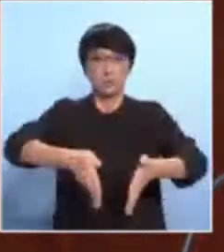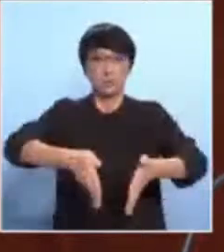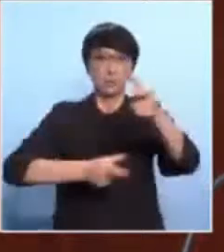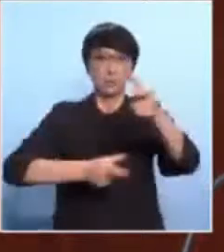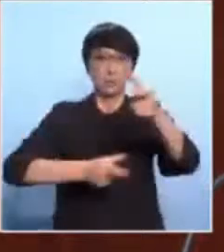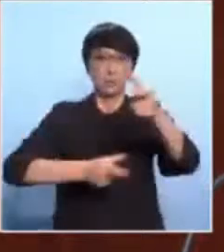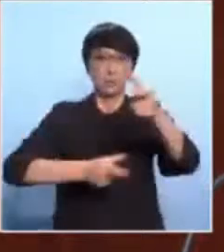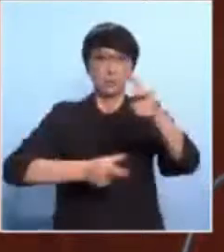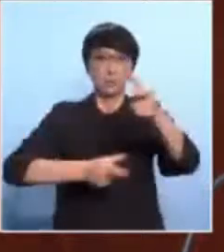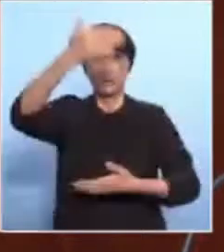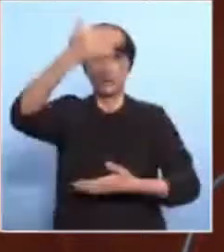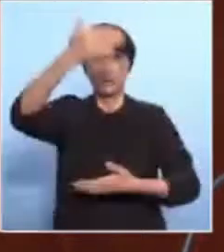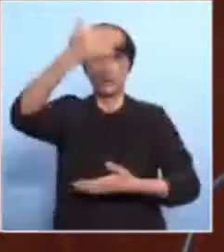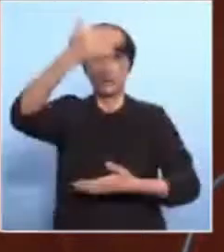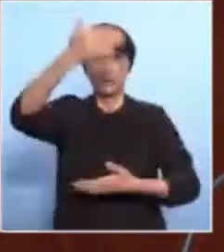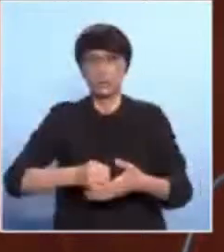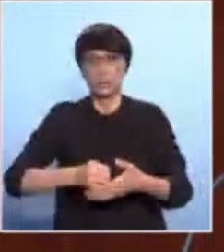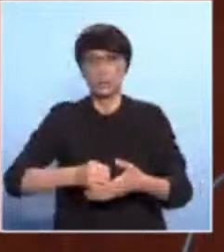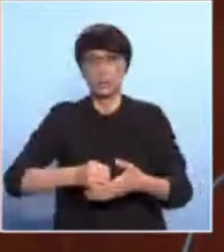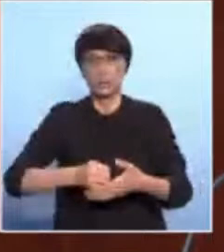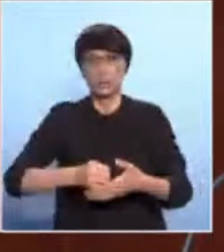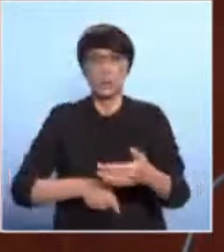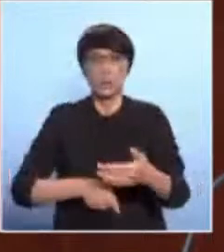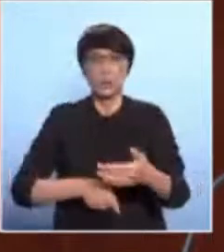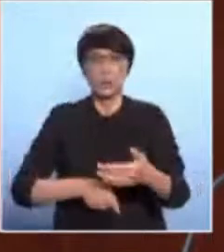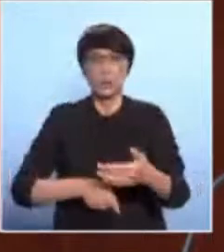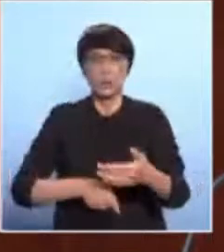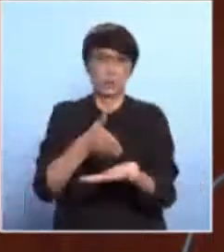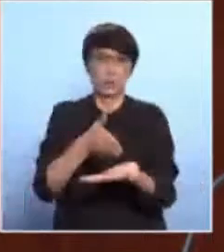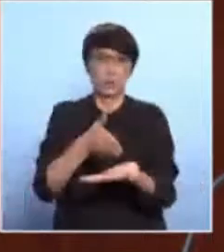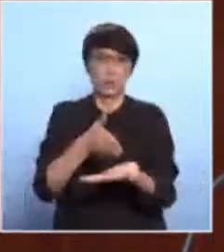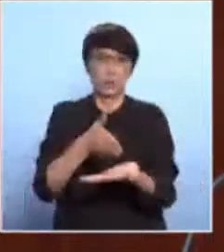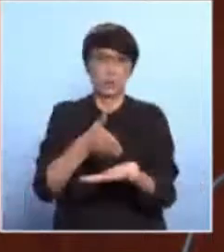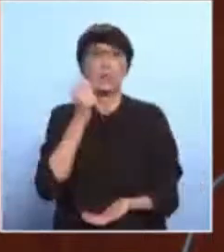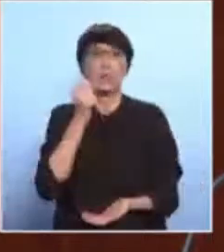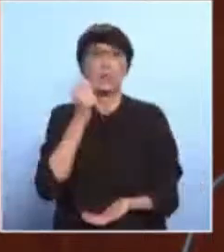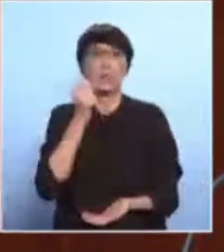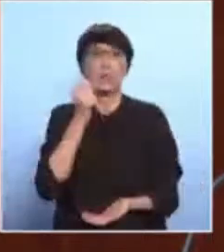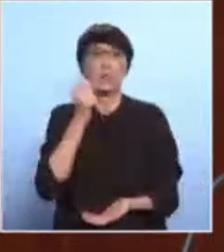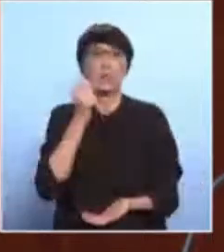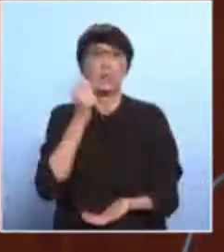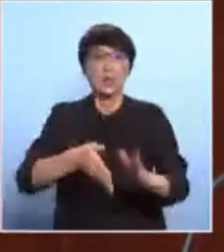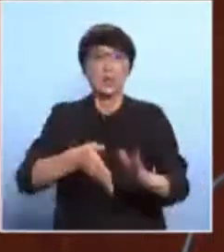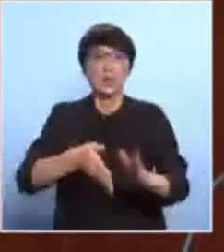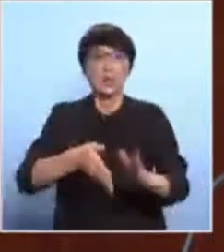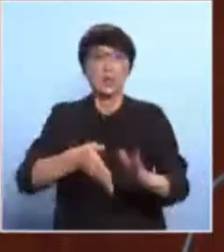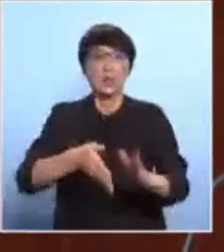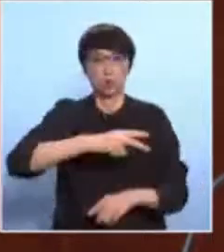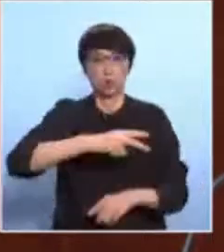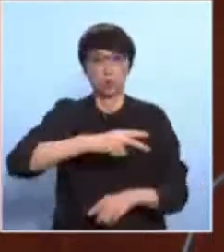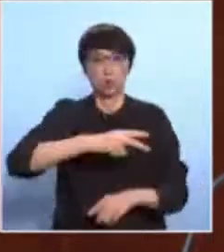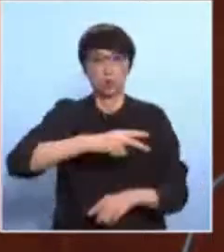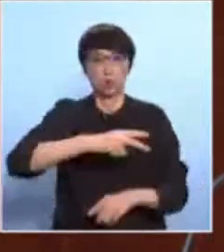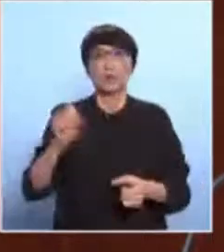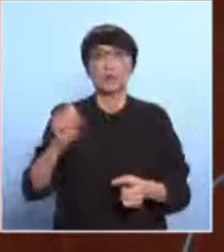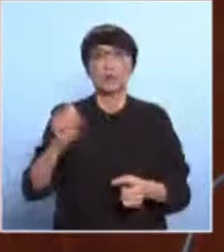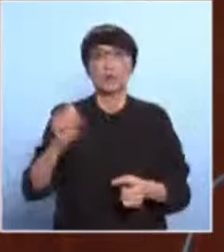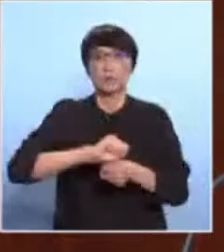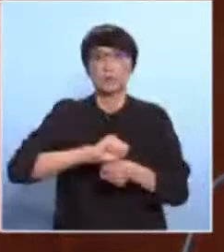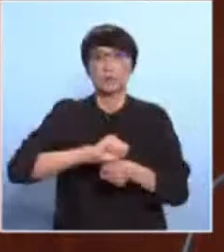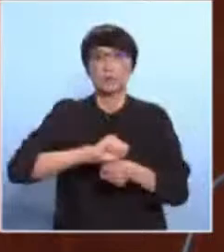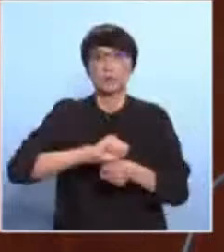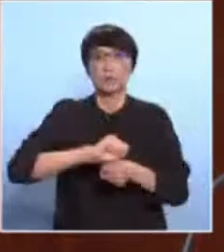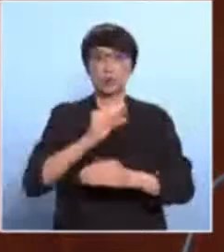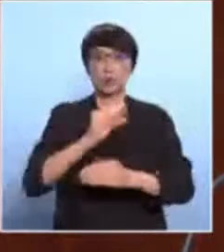Road, and rezoning certain character streets to increase incentives for redevelopment. In the